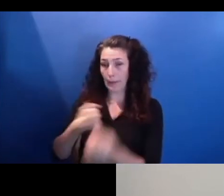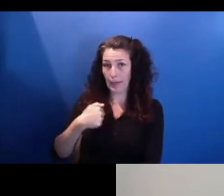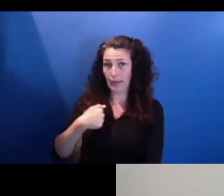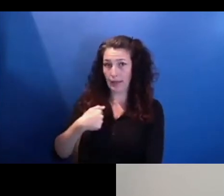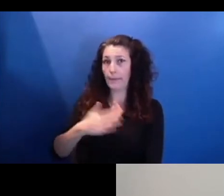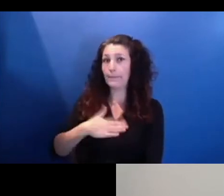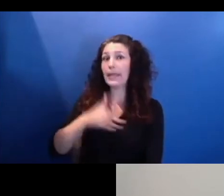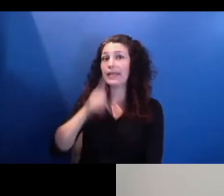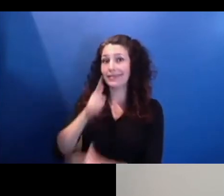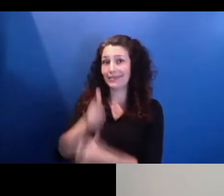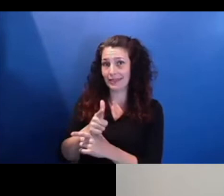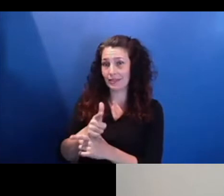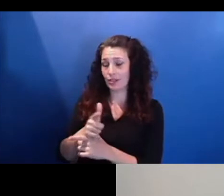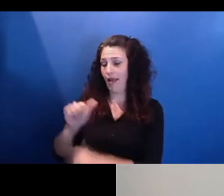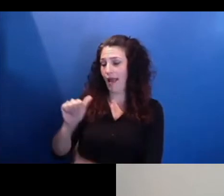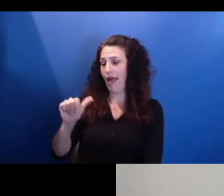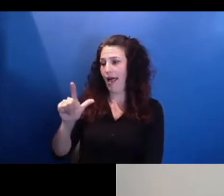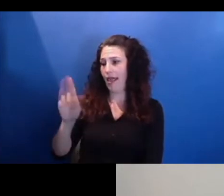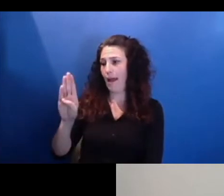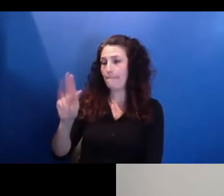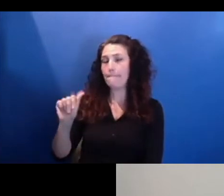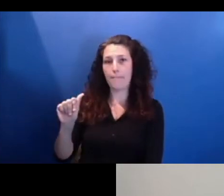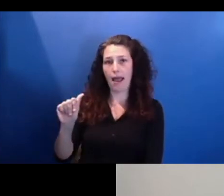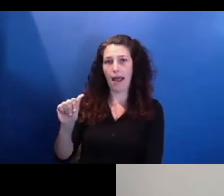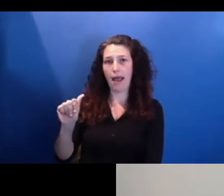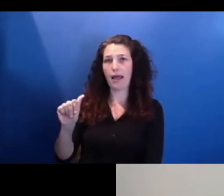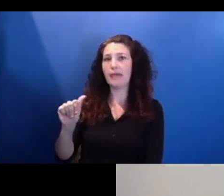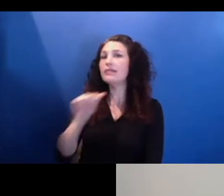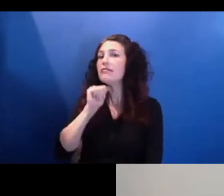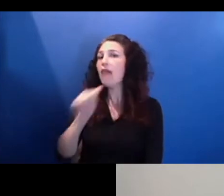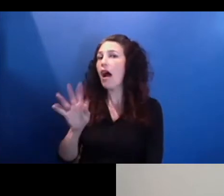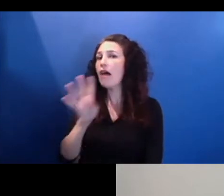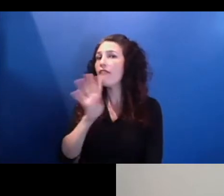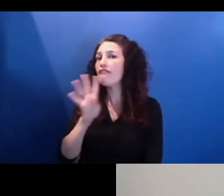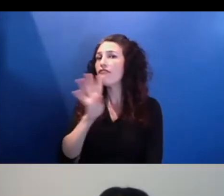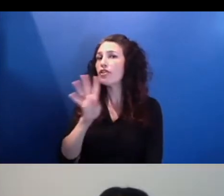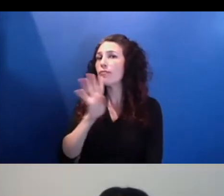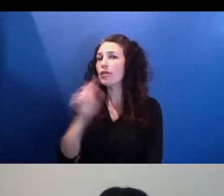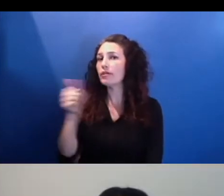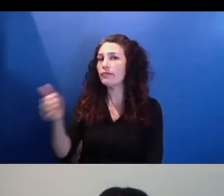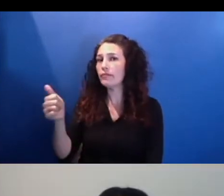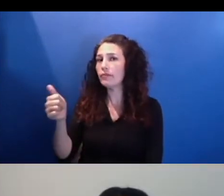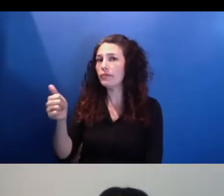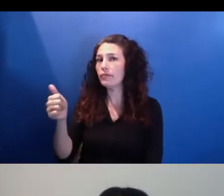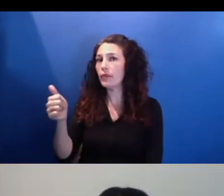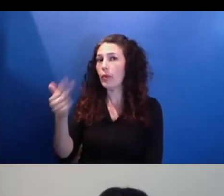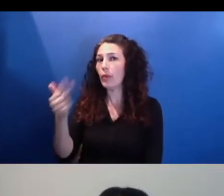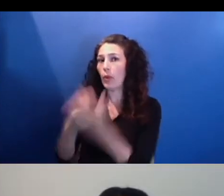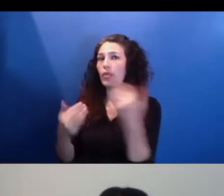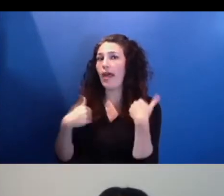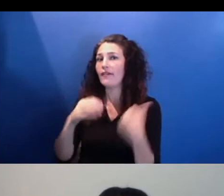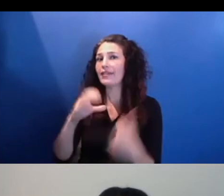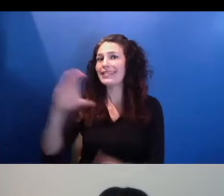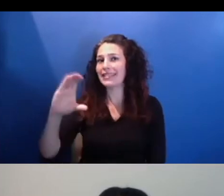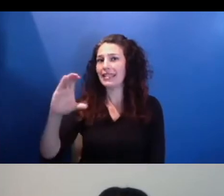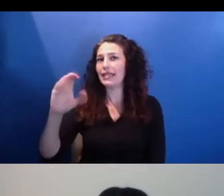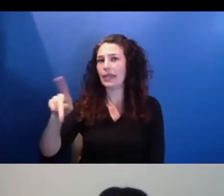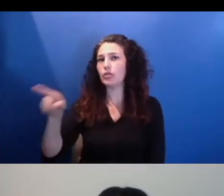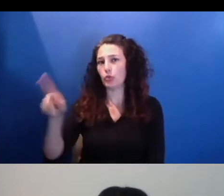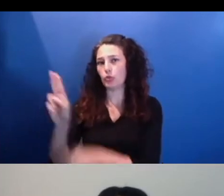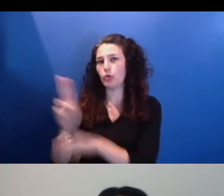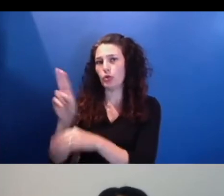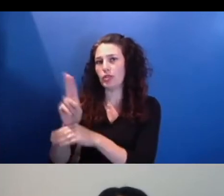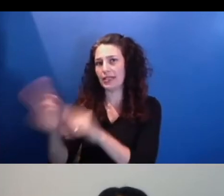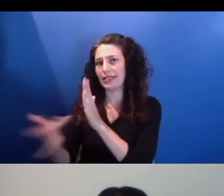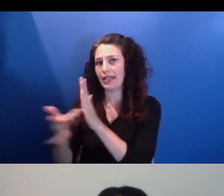sister Alba is also nonverbal, so she uses assistive technology to speak. And it